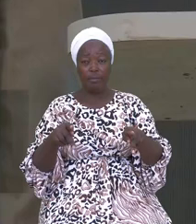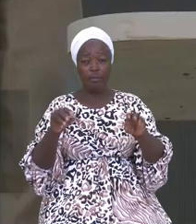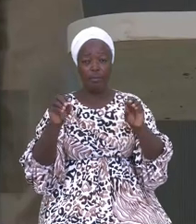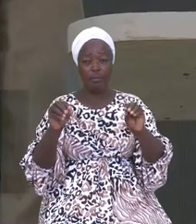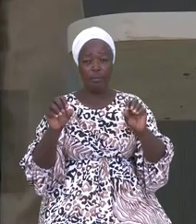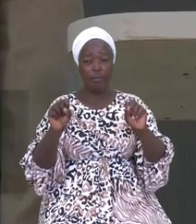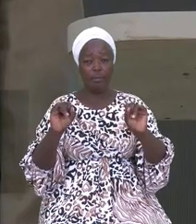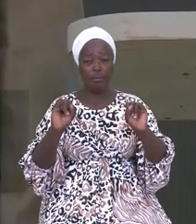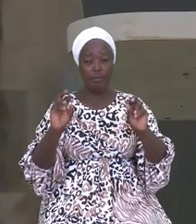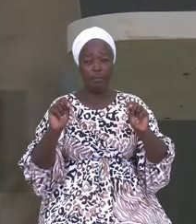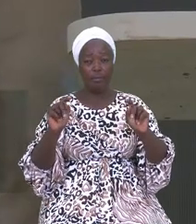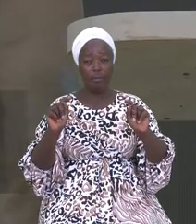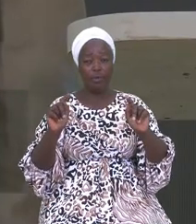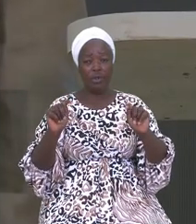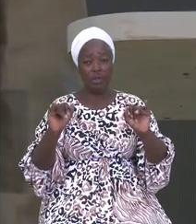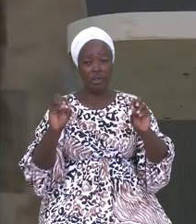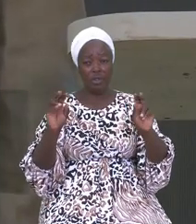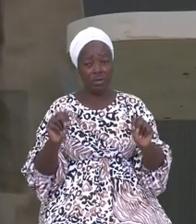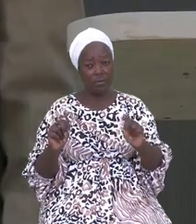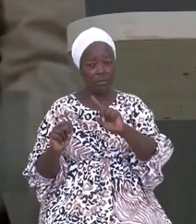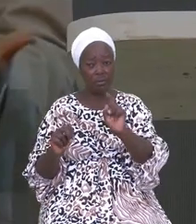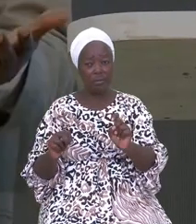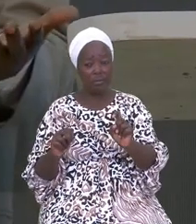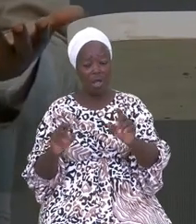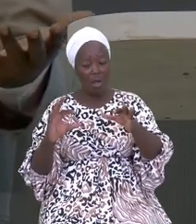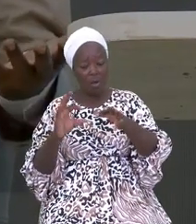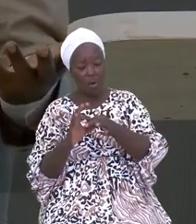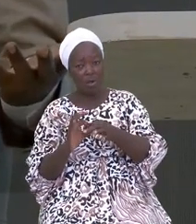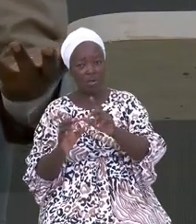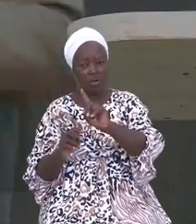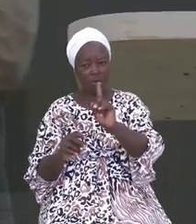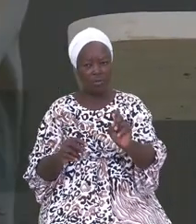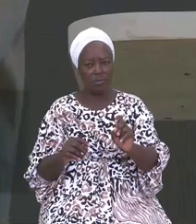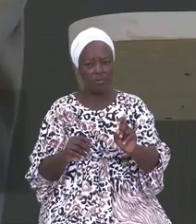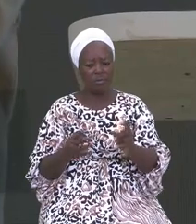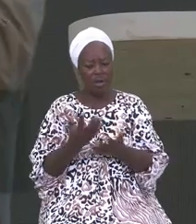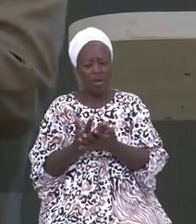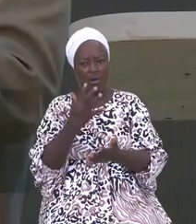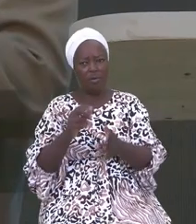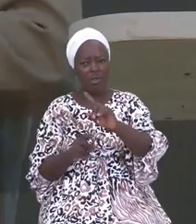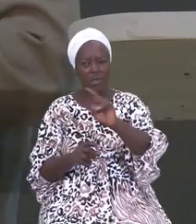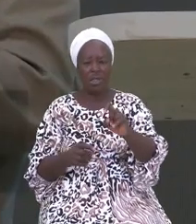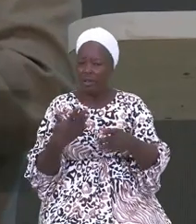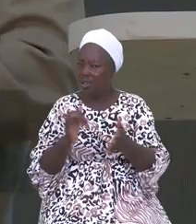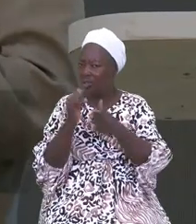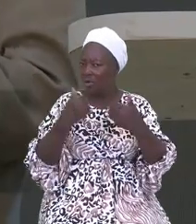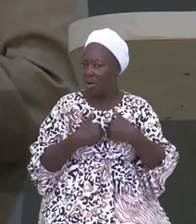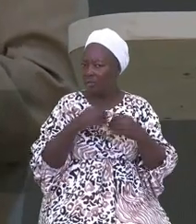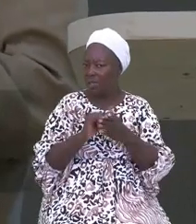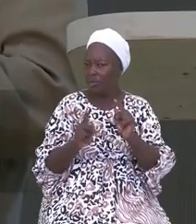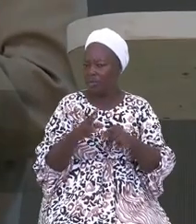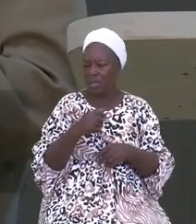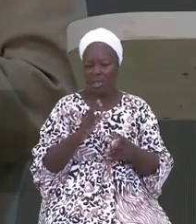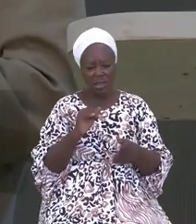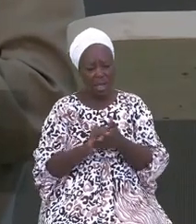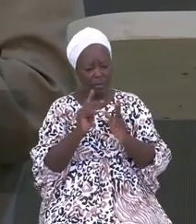connections, riches, things that you had that other people said, it's a lucky woman,